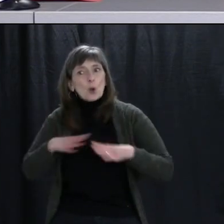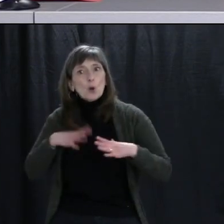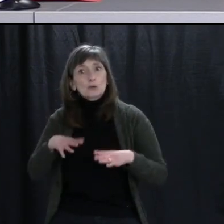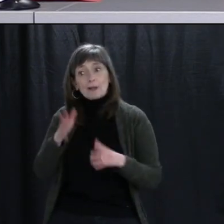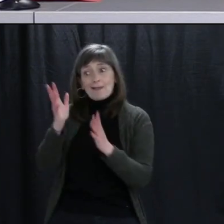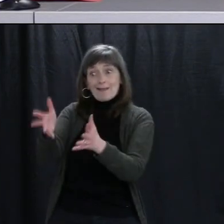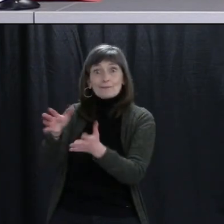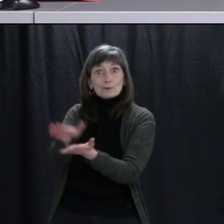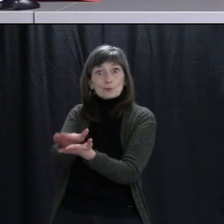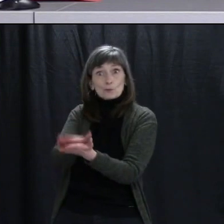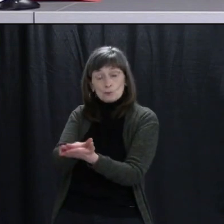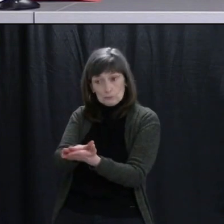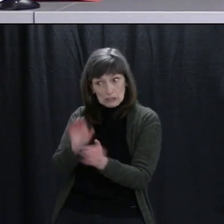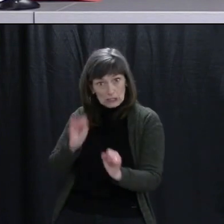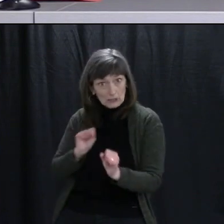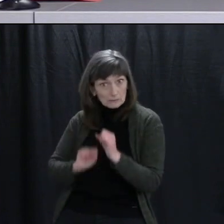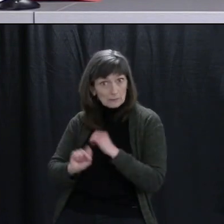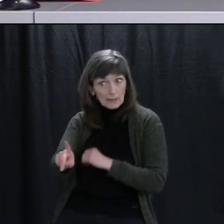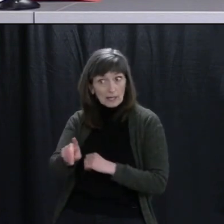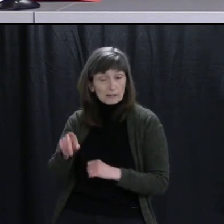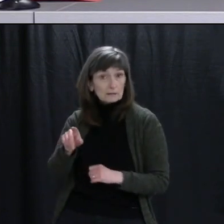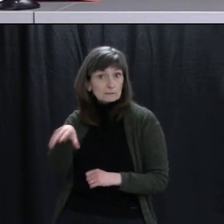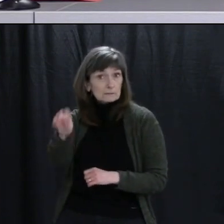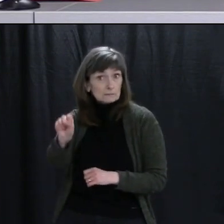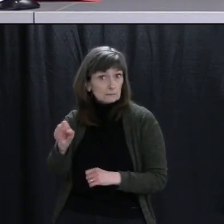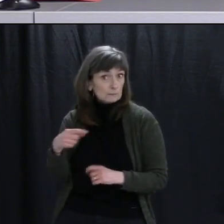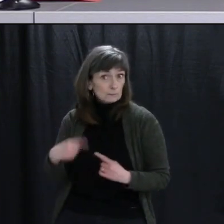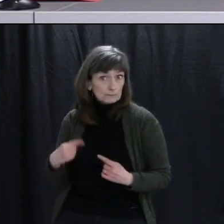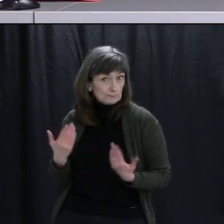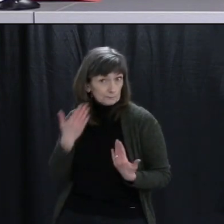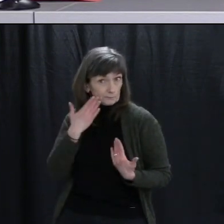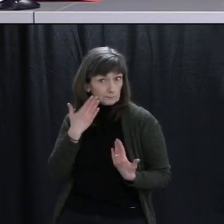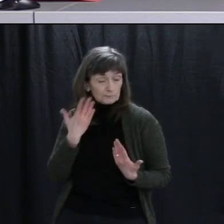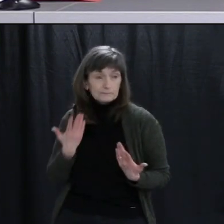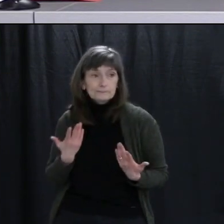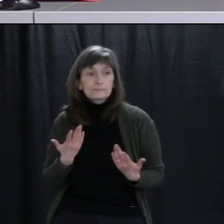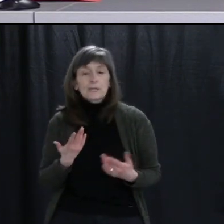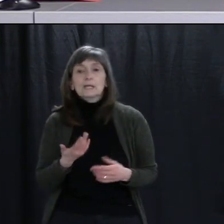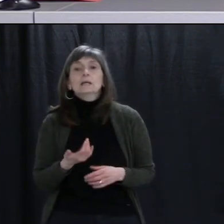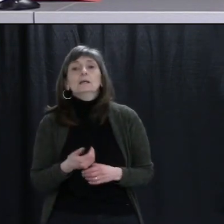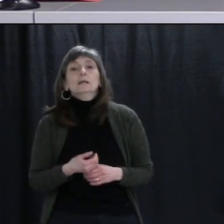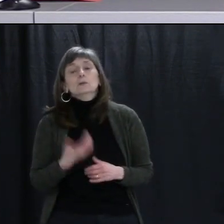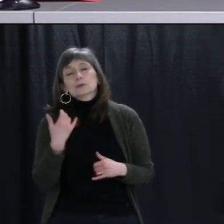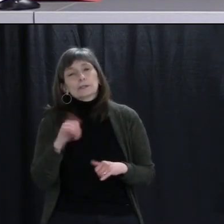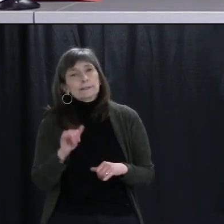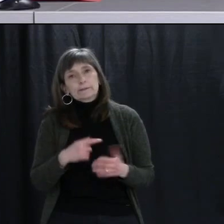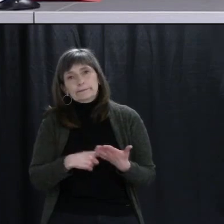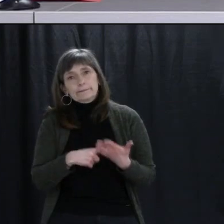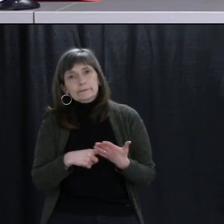We are continuing to work with the district with regards to that, while certainly